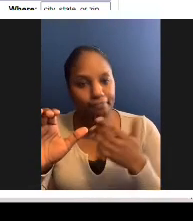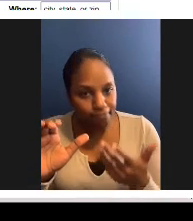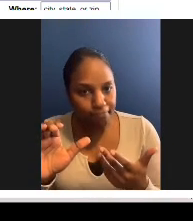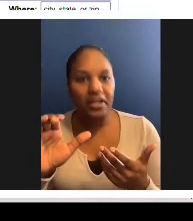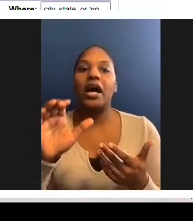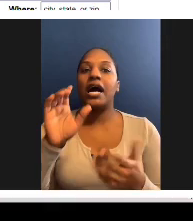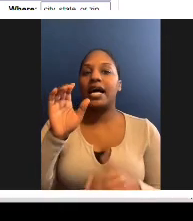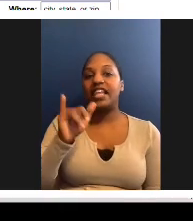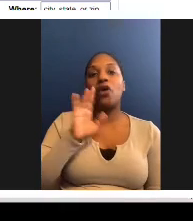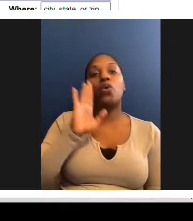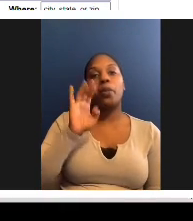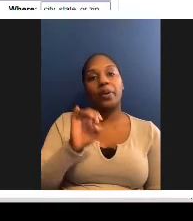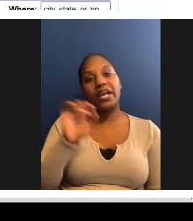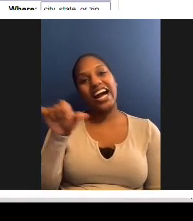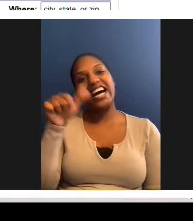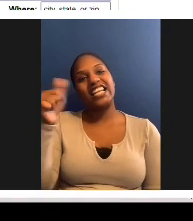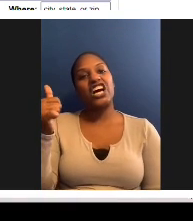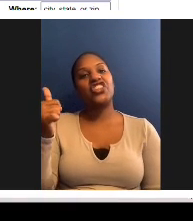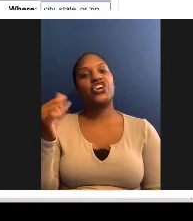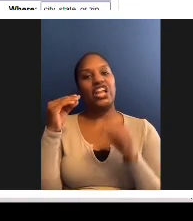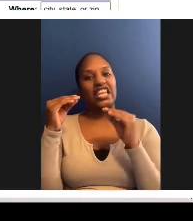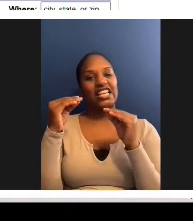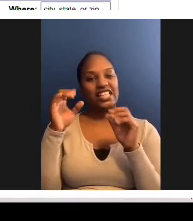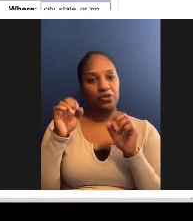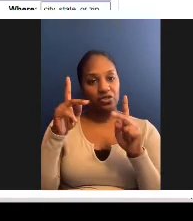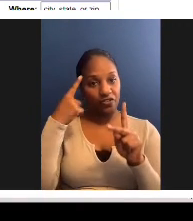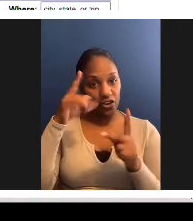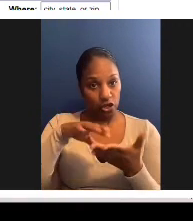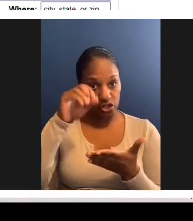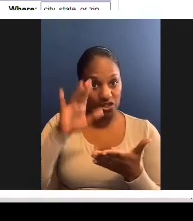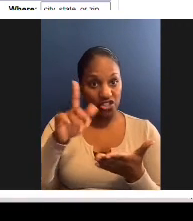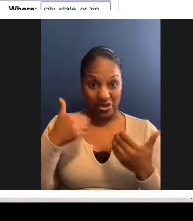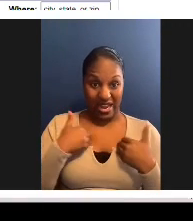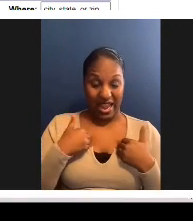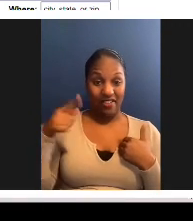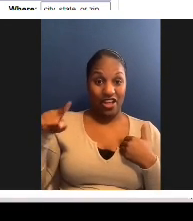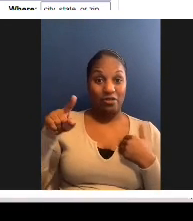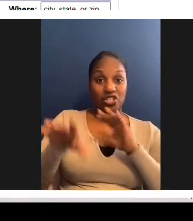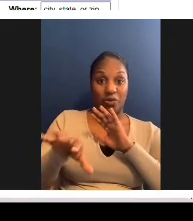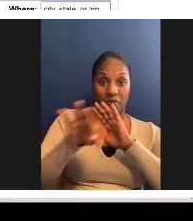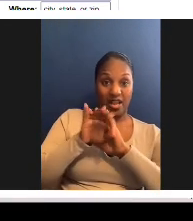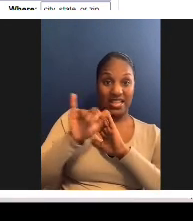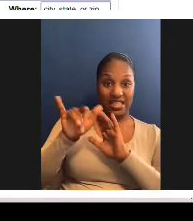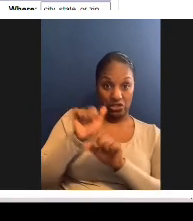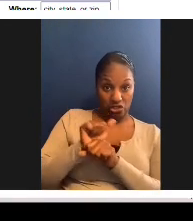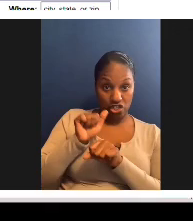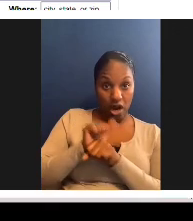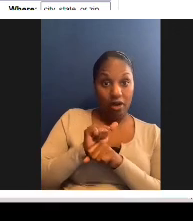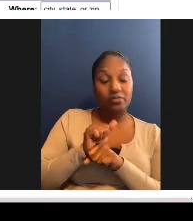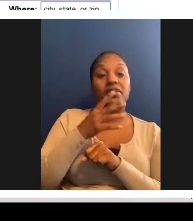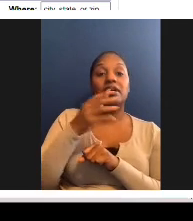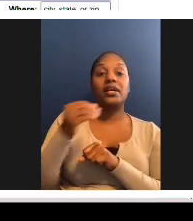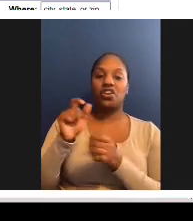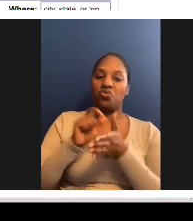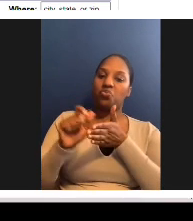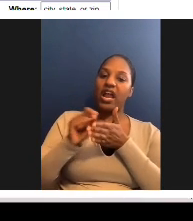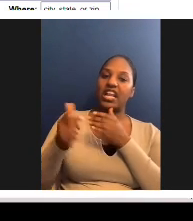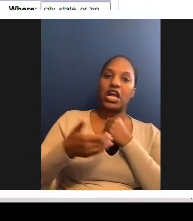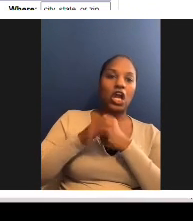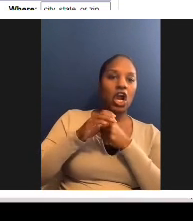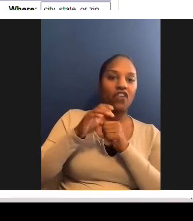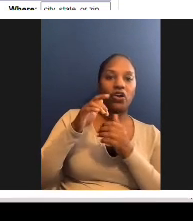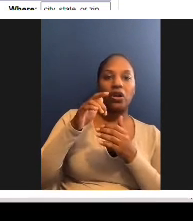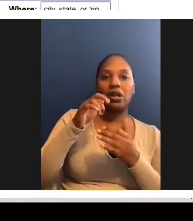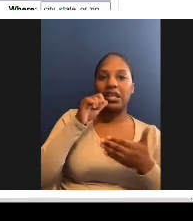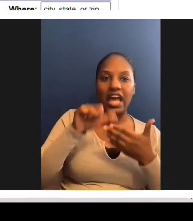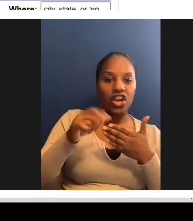would be another lesson opportunity for your students. You could have them to choose one of these jobs and write a cover letter